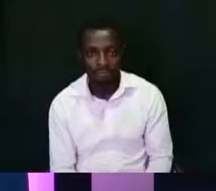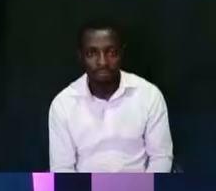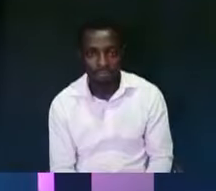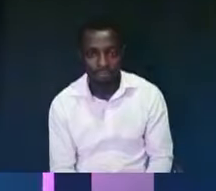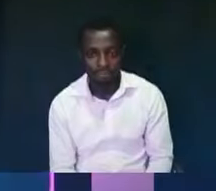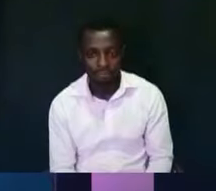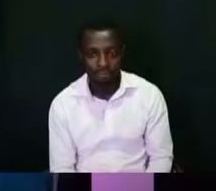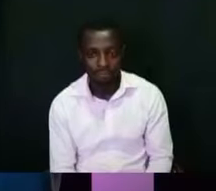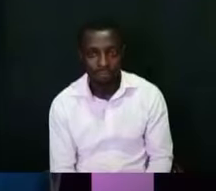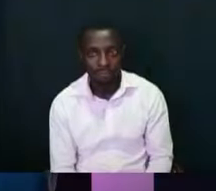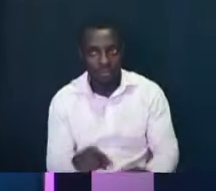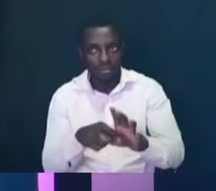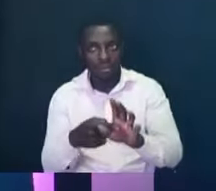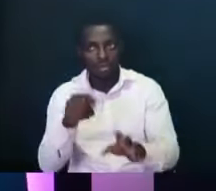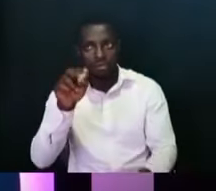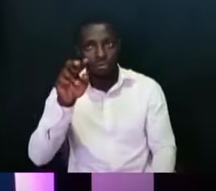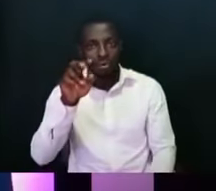I'll stay in what,